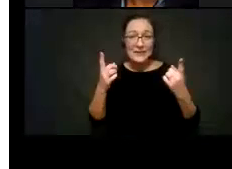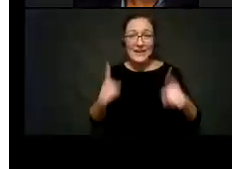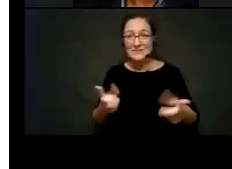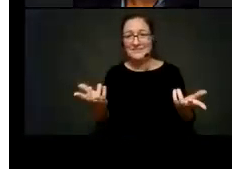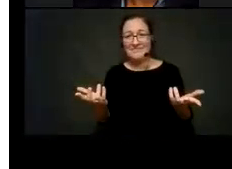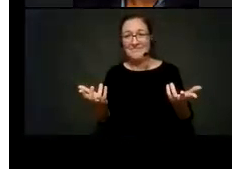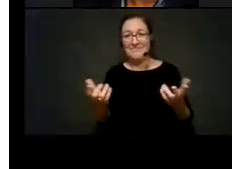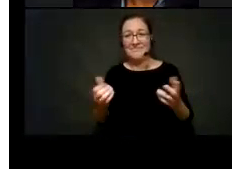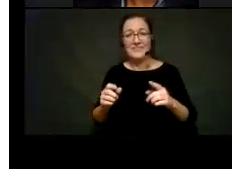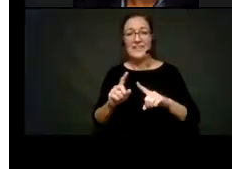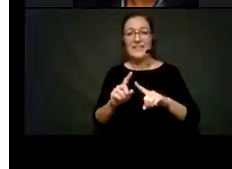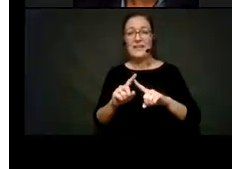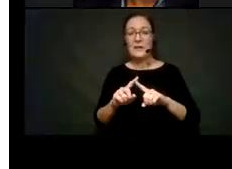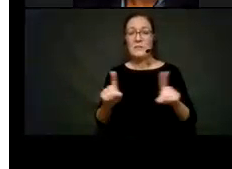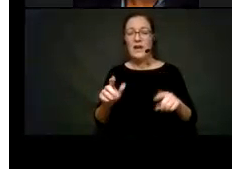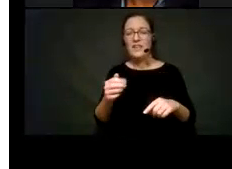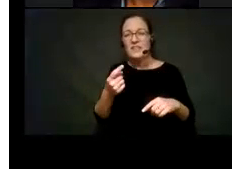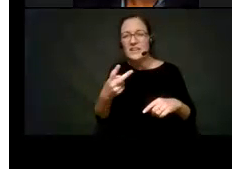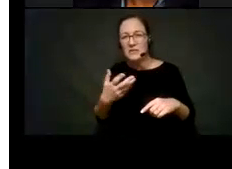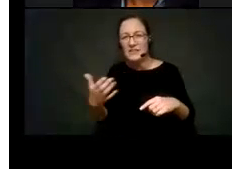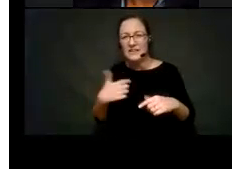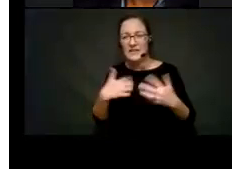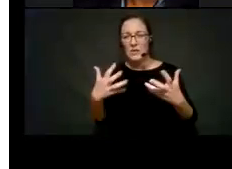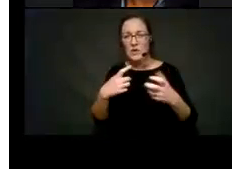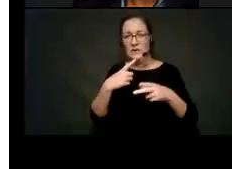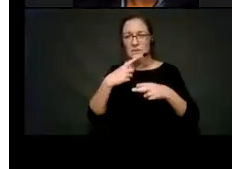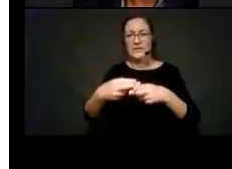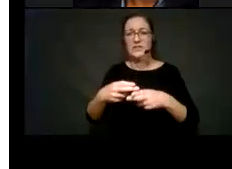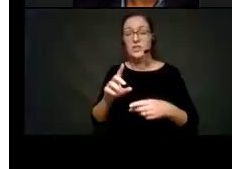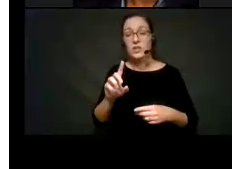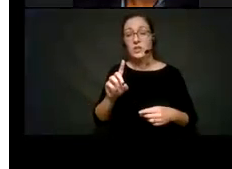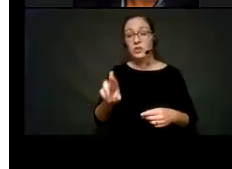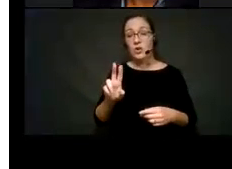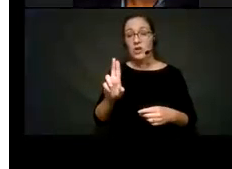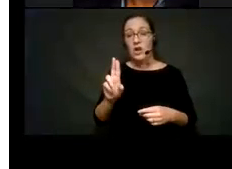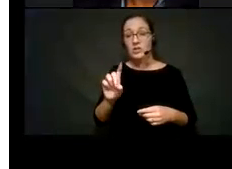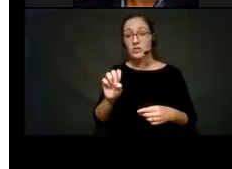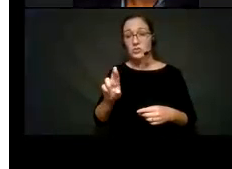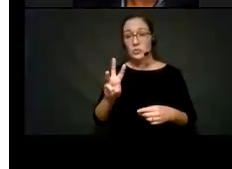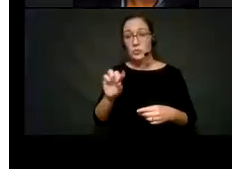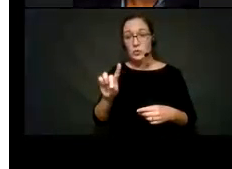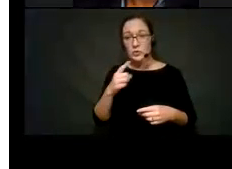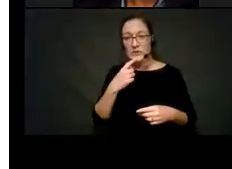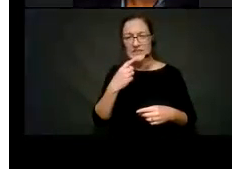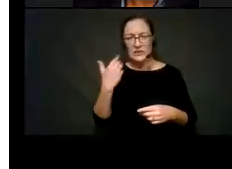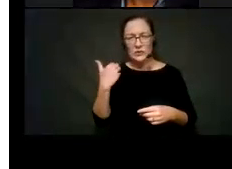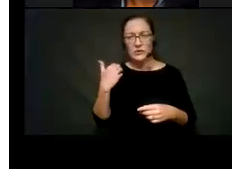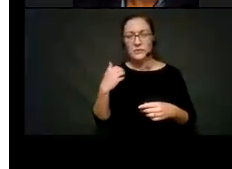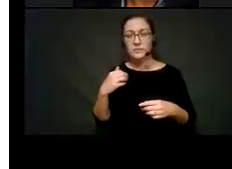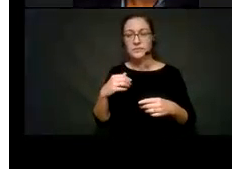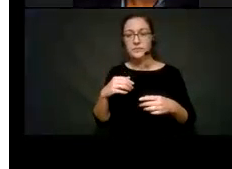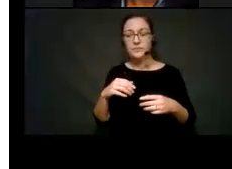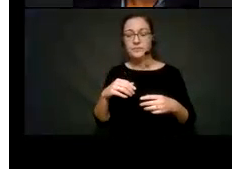that I just want to touch on. Dr. Underwood mentioned this a little bit earlier. After the